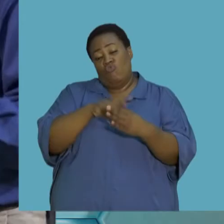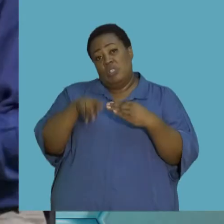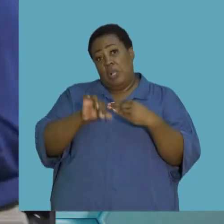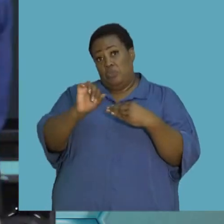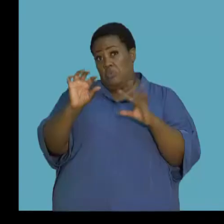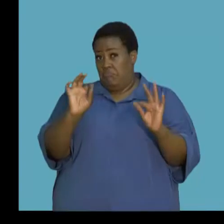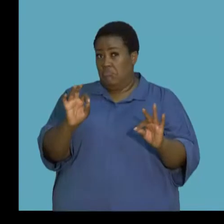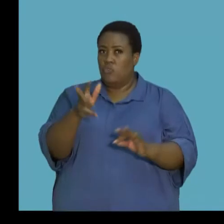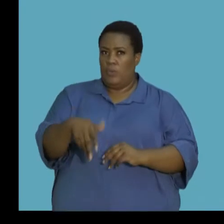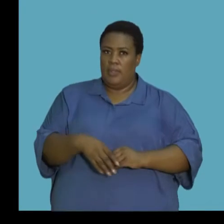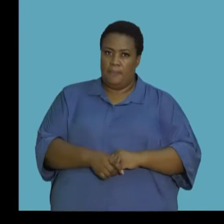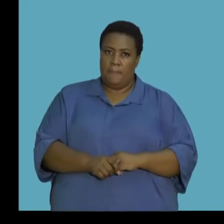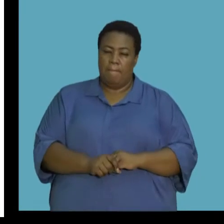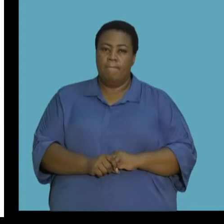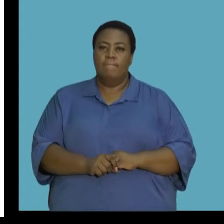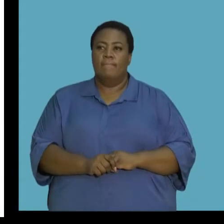consistent results.